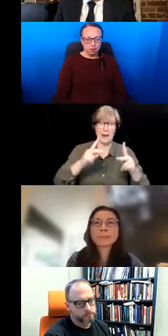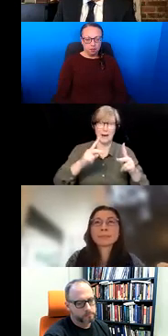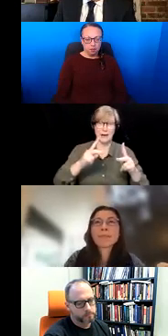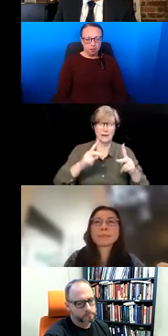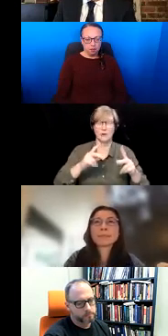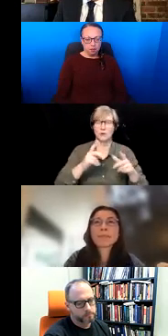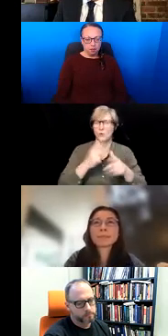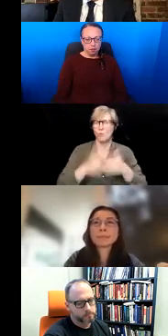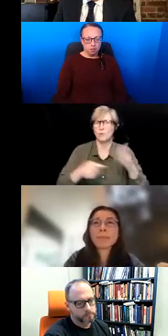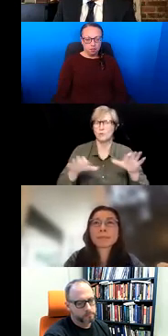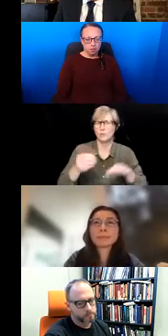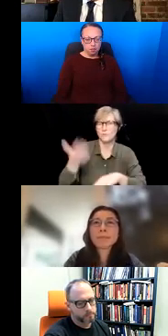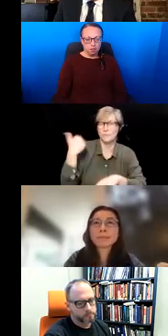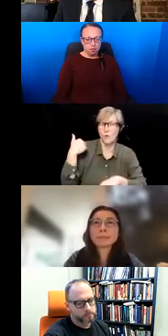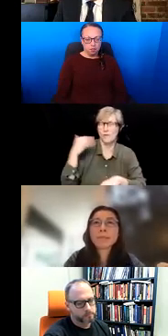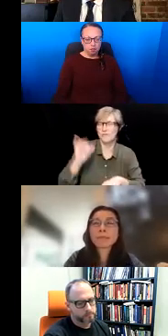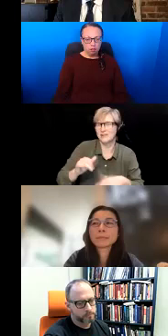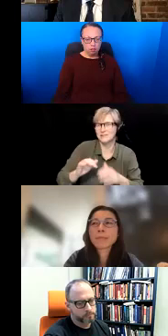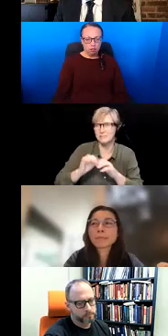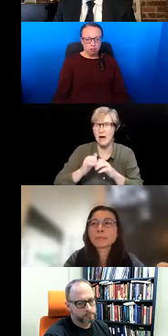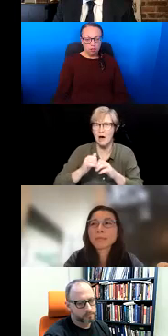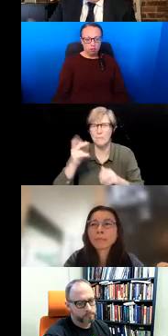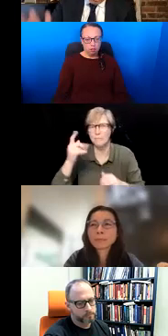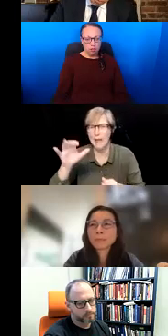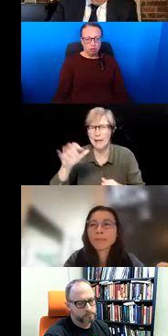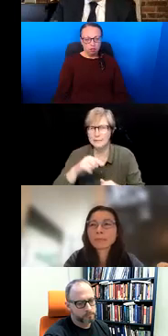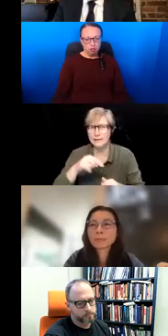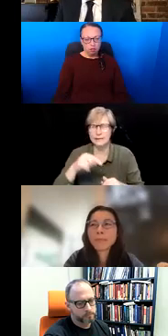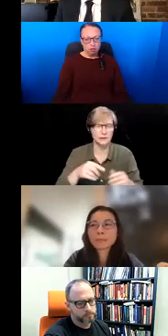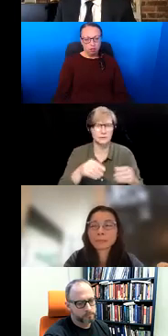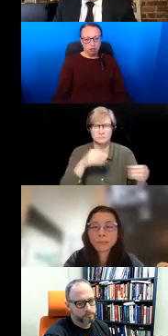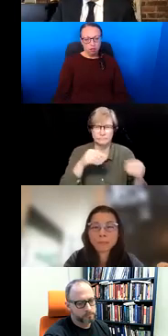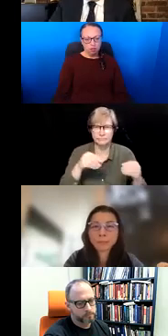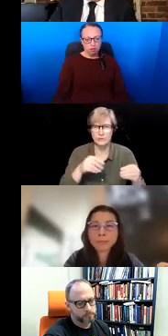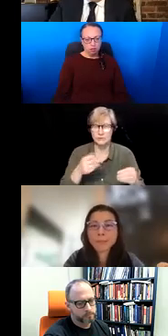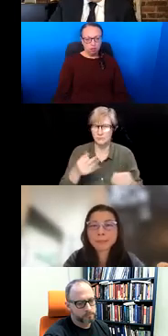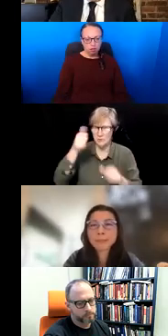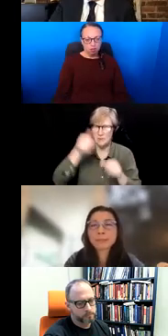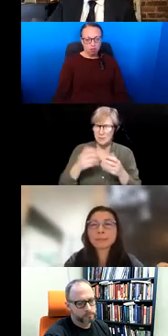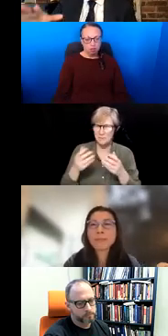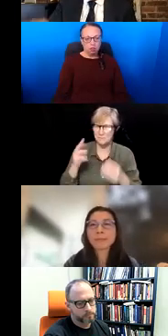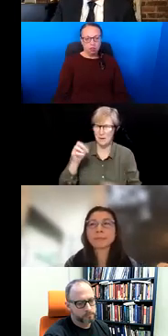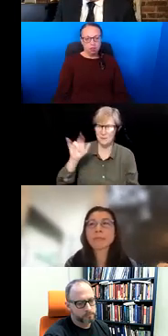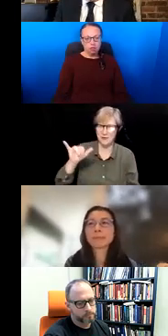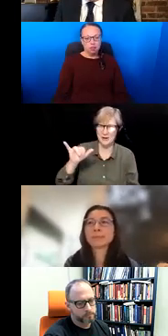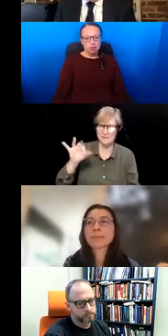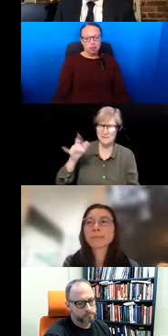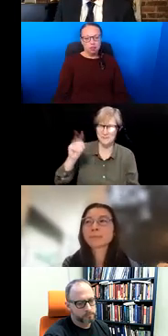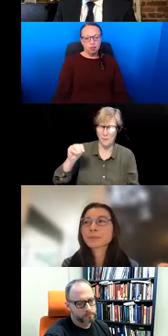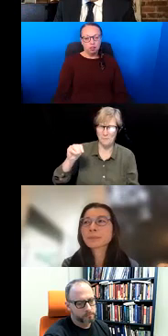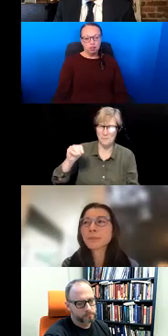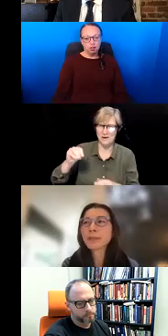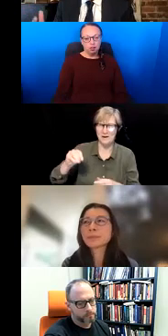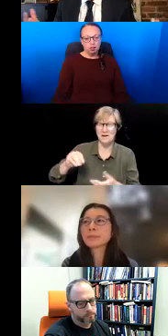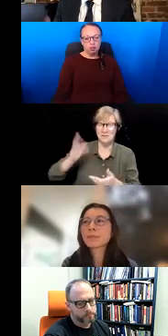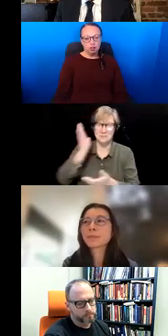it is. The metaphor I like to use is that of memory foam, right? You sort of press down on the memory foam, and how long it takes for the memory foam to get back into